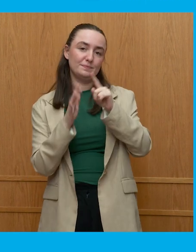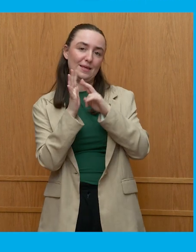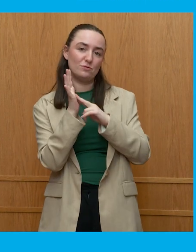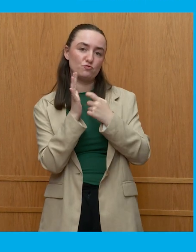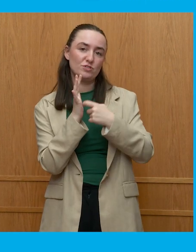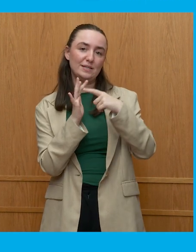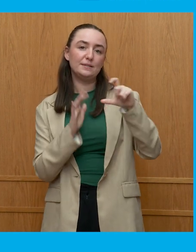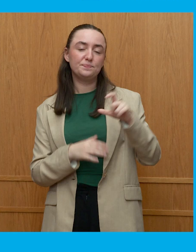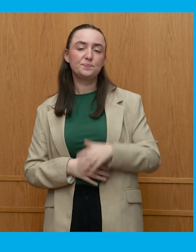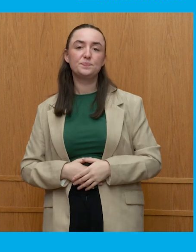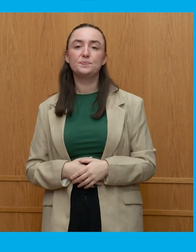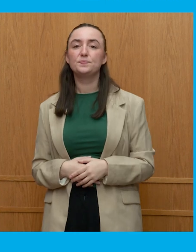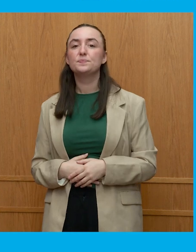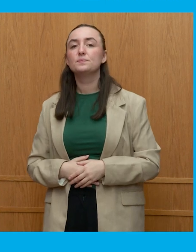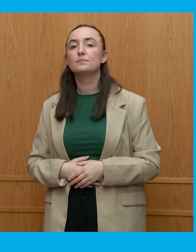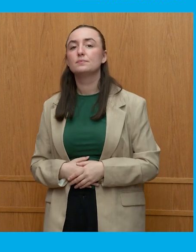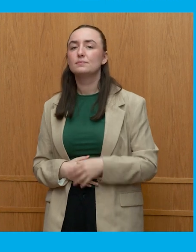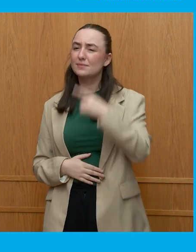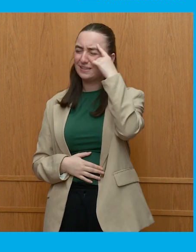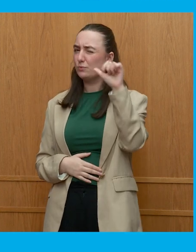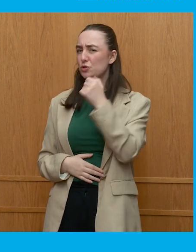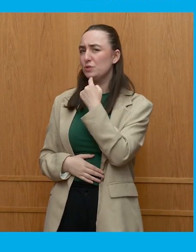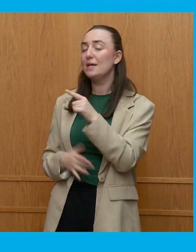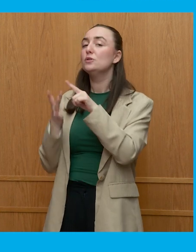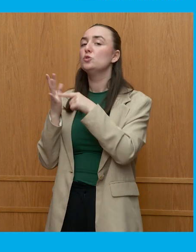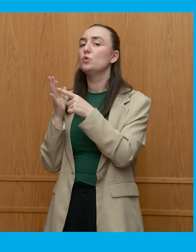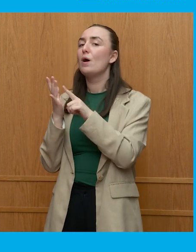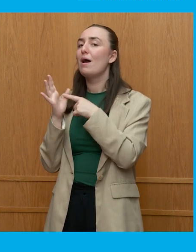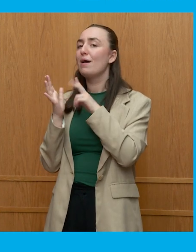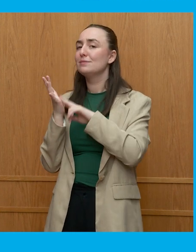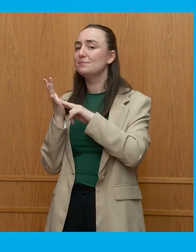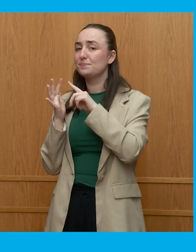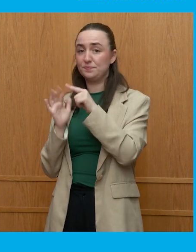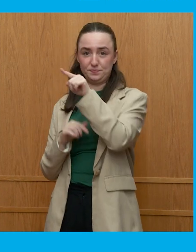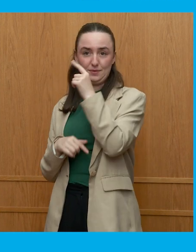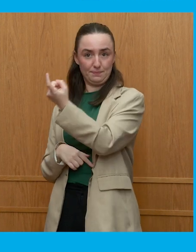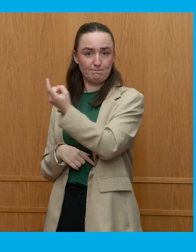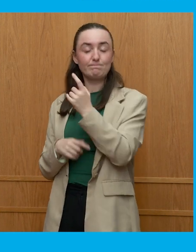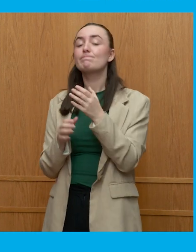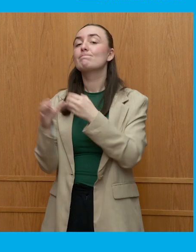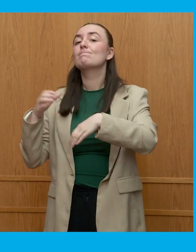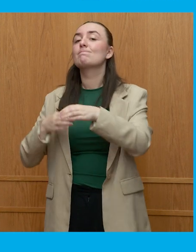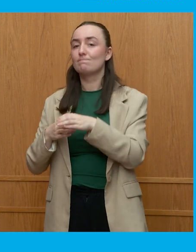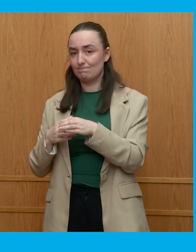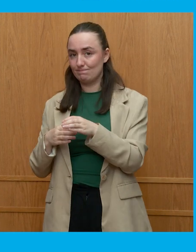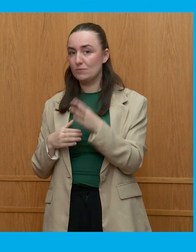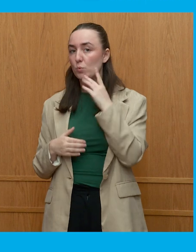And I think we should mention Joanne Calice, who kind of took over when Enrique went,